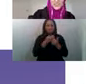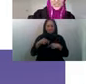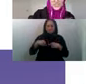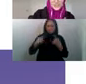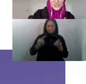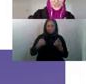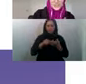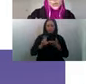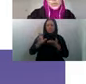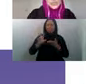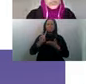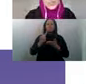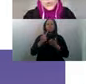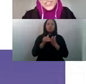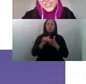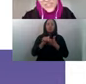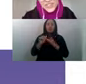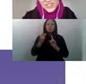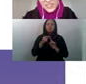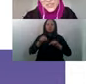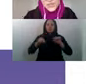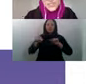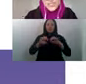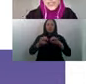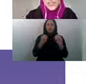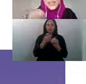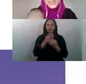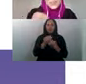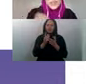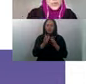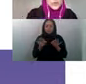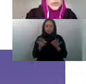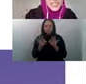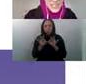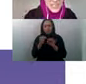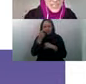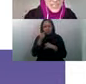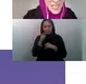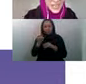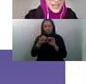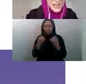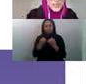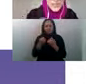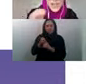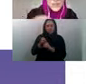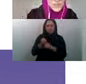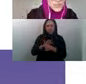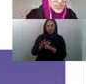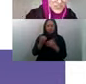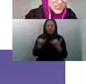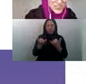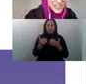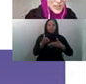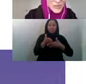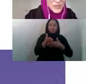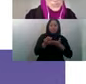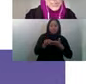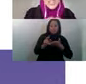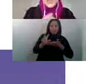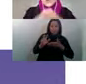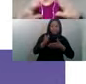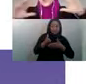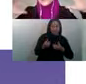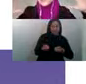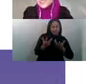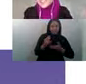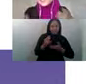causes. And this means so much for these organizations and institutions that are impacted by COVID right now. You know, the average donation is just $10. But